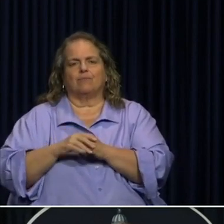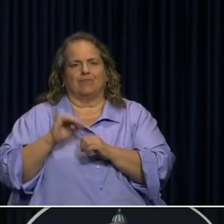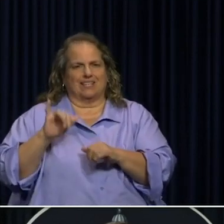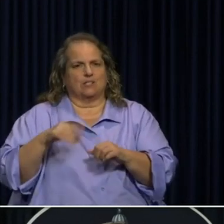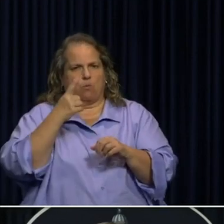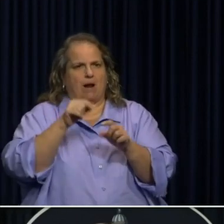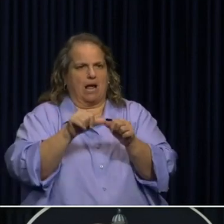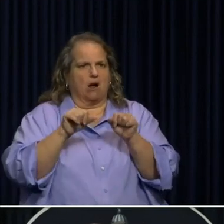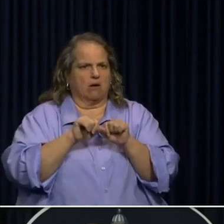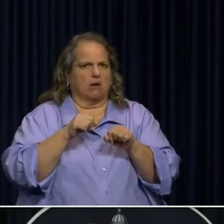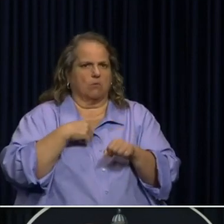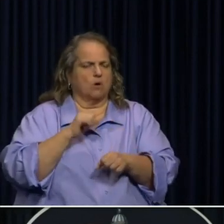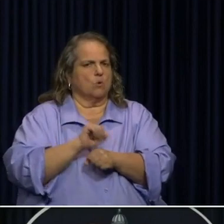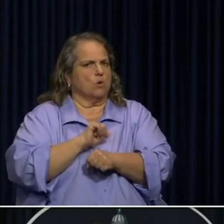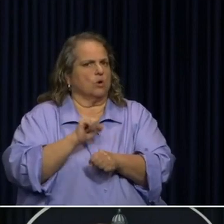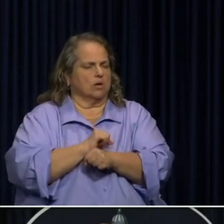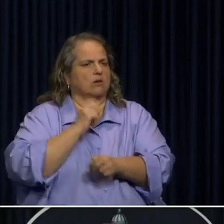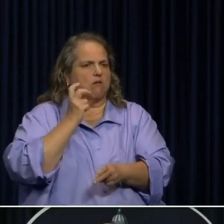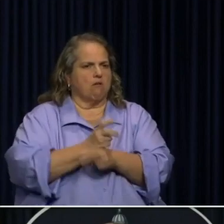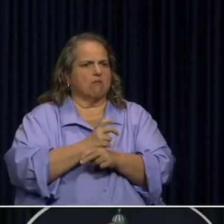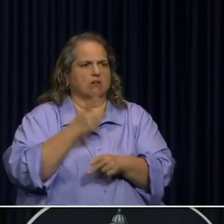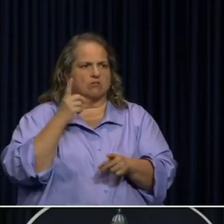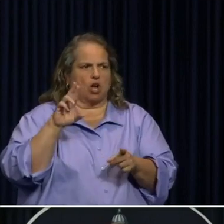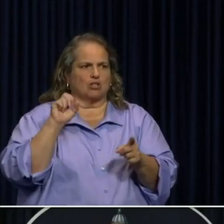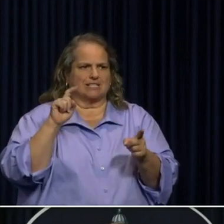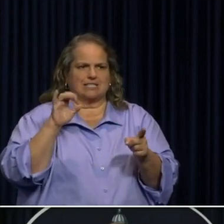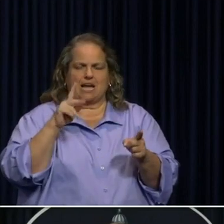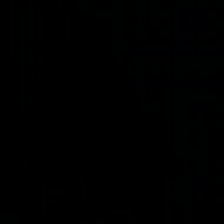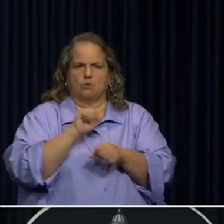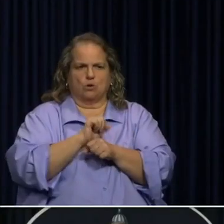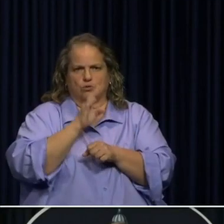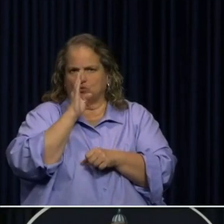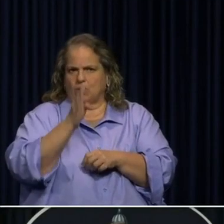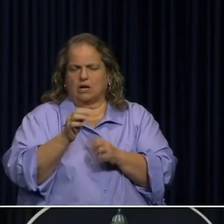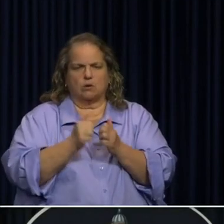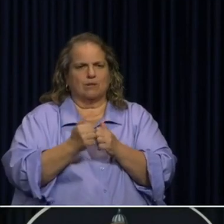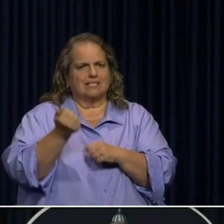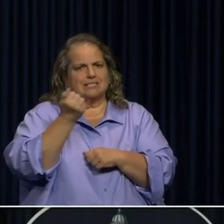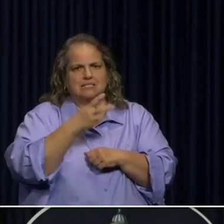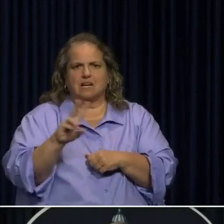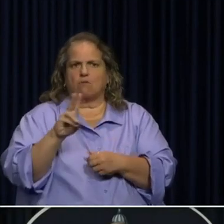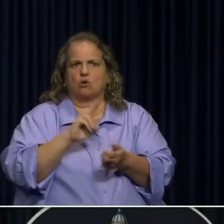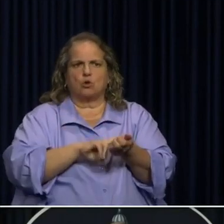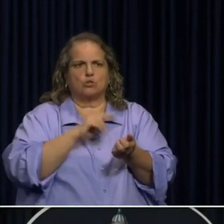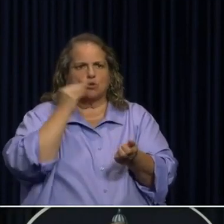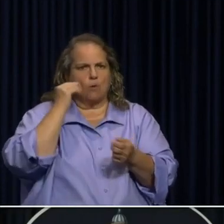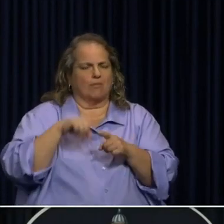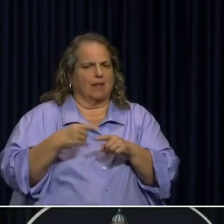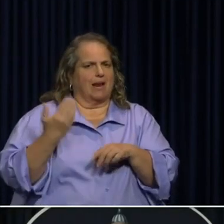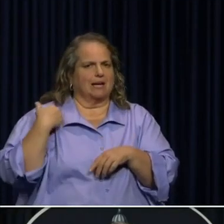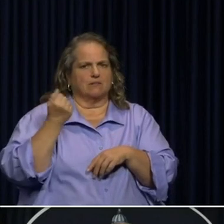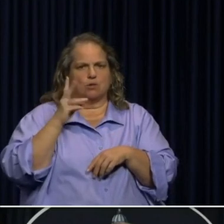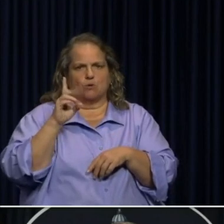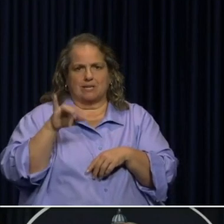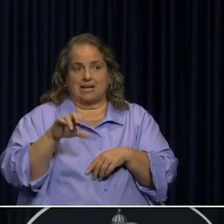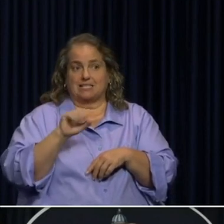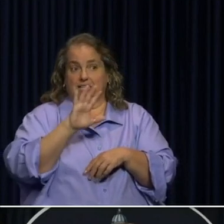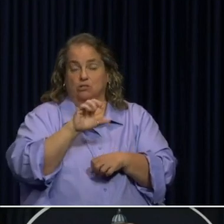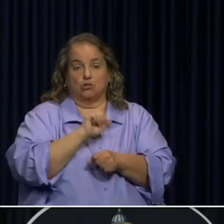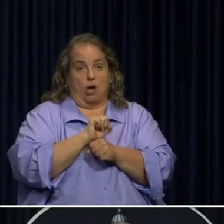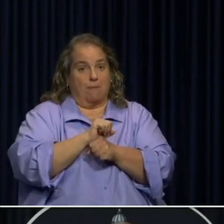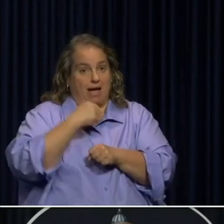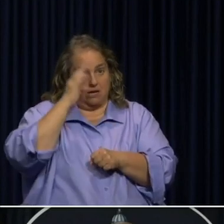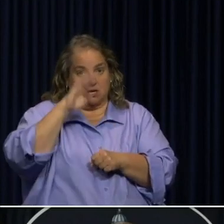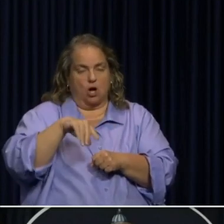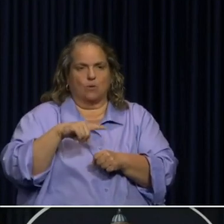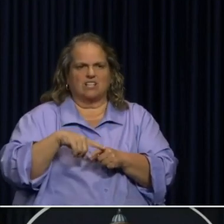working really hard in. And Dr. Stack's been working directly with several in the last couple days, and a lot of his job, I know,